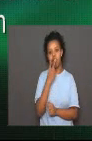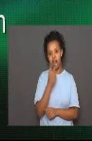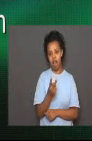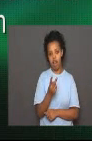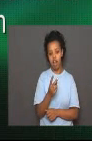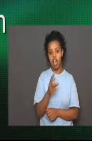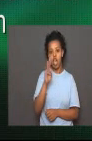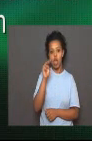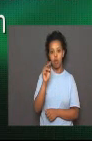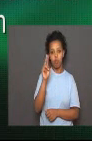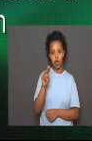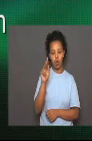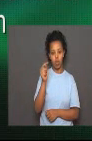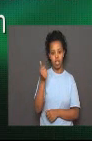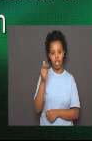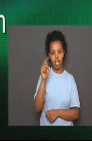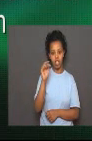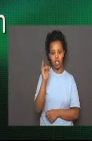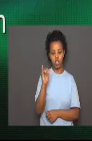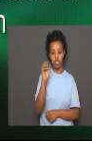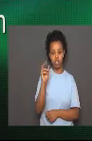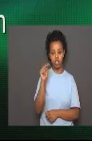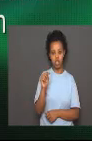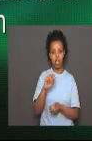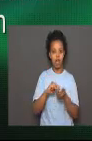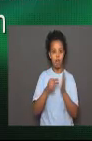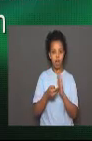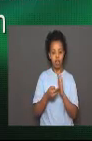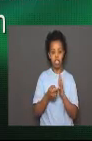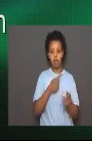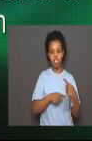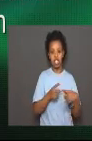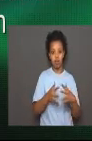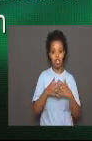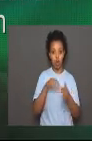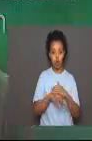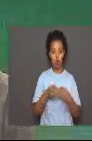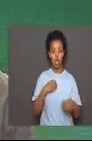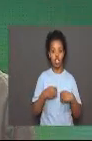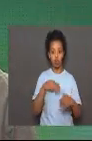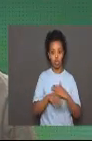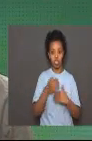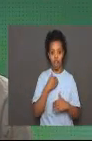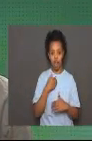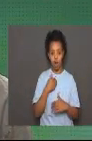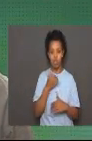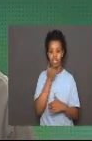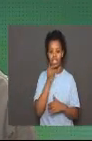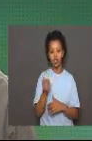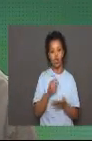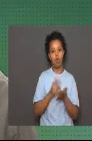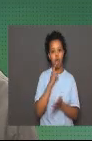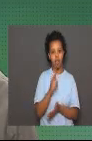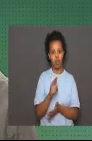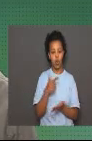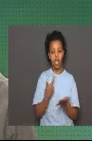any spontaneous change in the genetic material of an organism. These